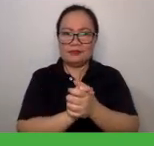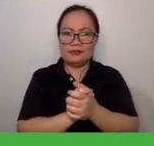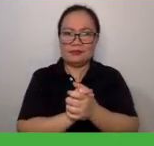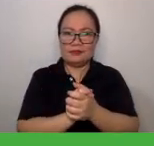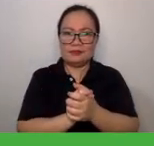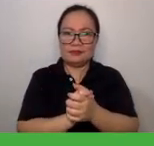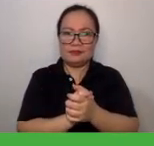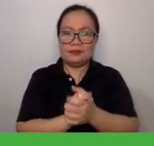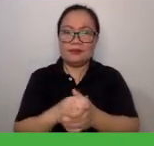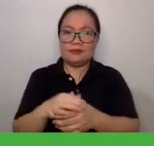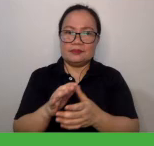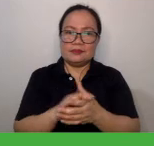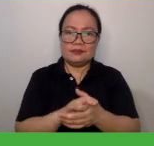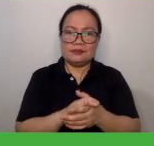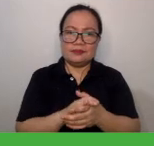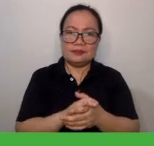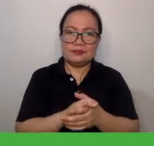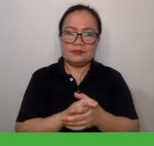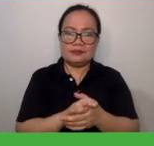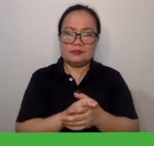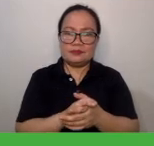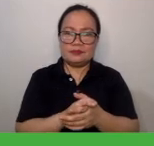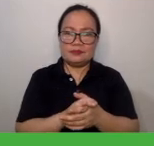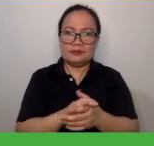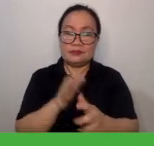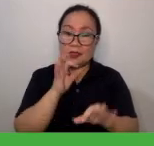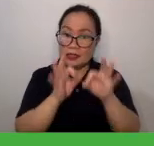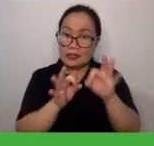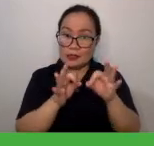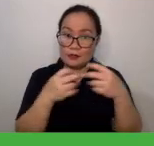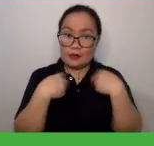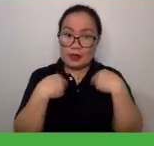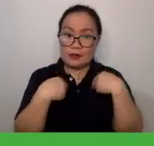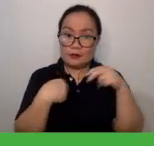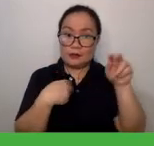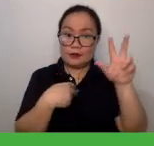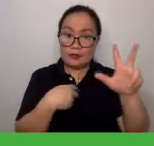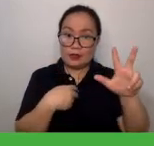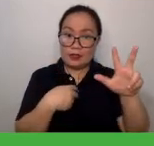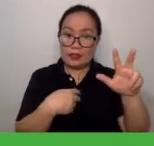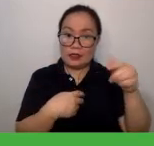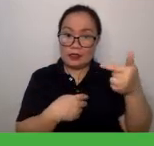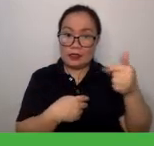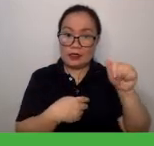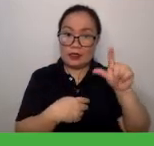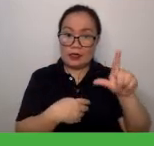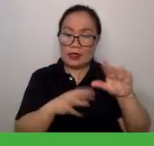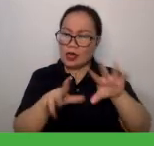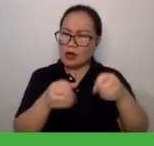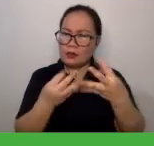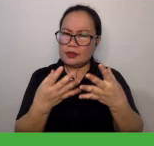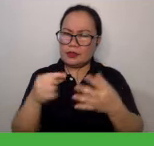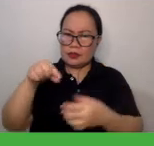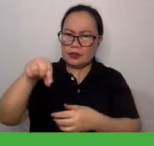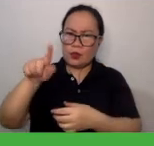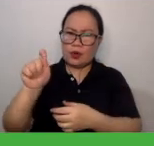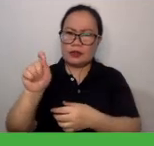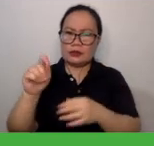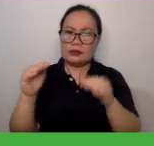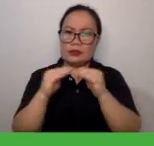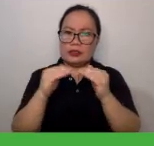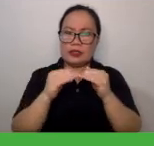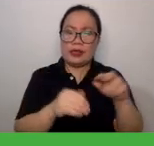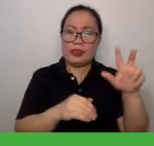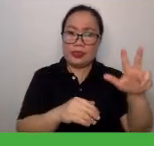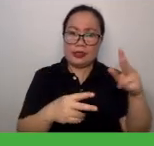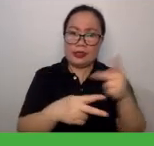yun? So, 12 divide 4, that is 3 quarts. Pag meron kang 3 gallons, so ilang quarts yun? So,